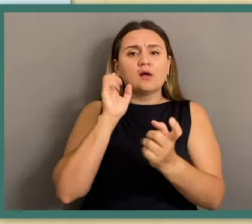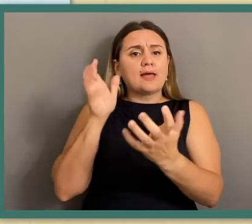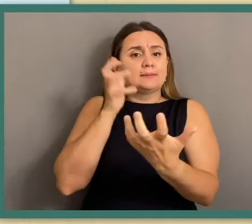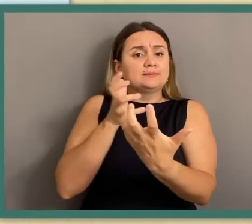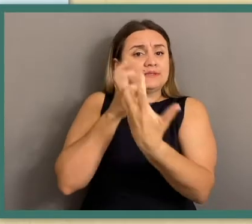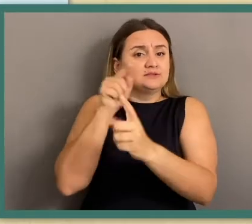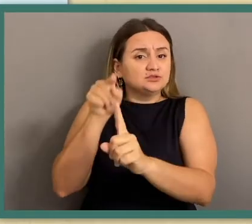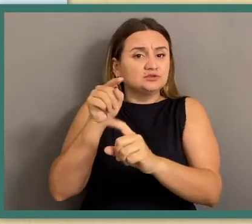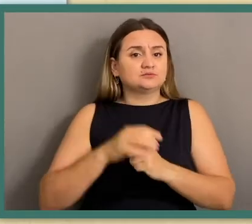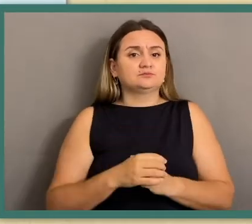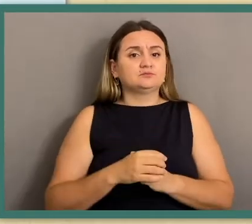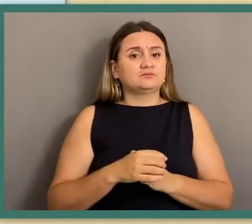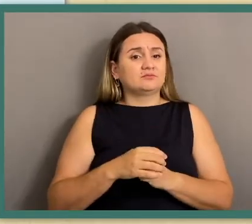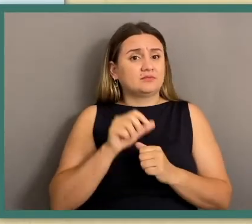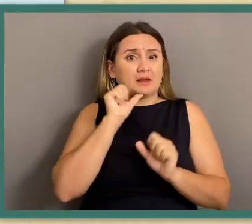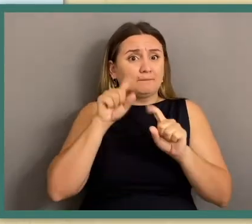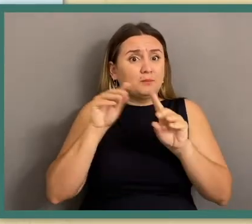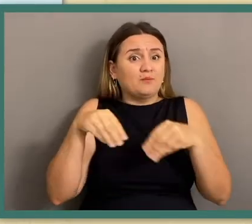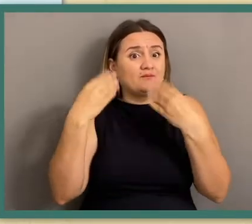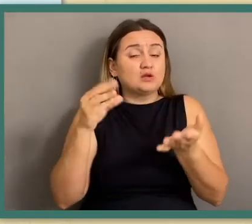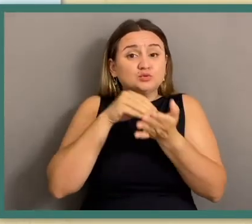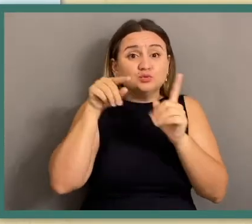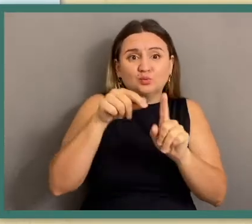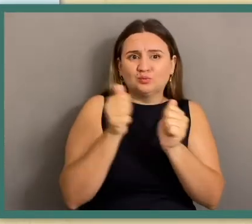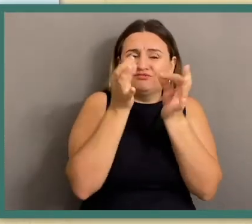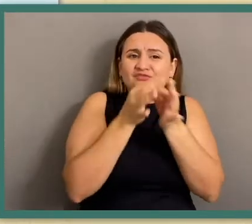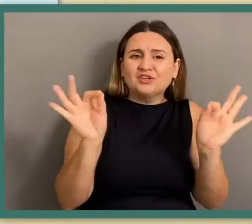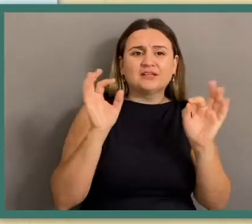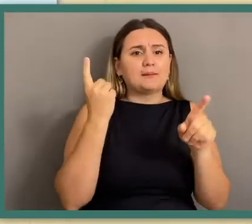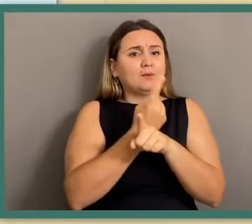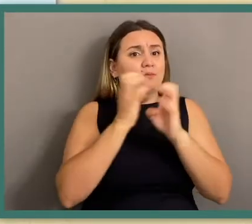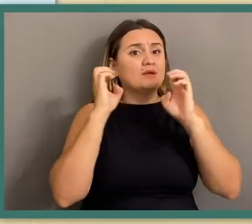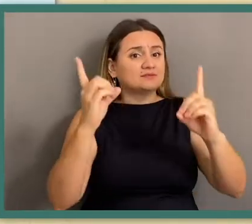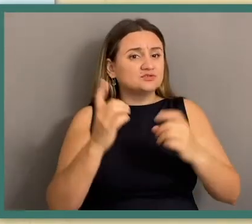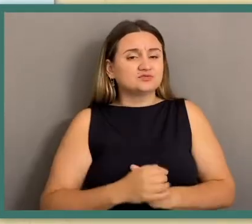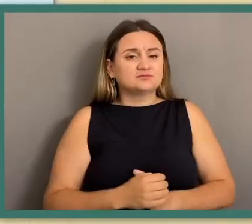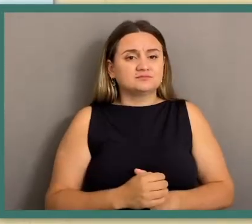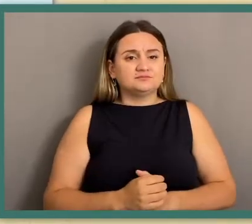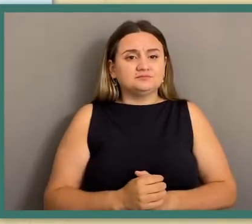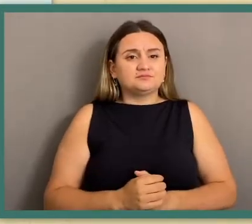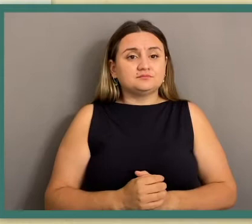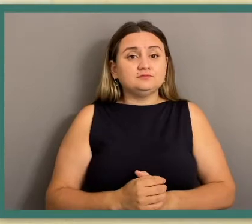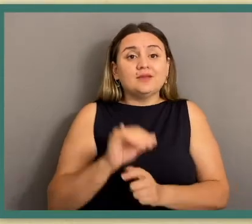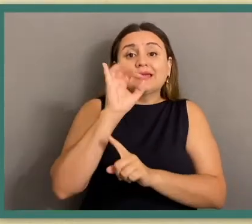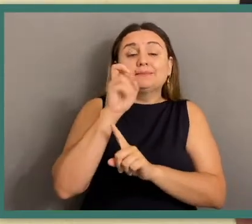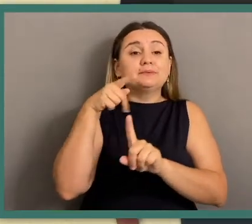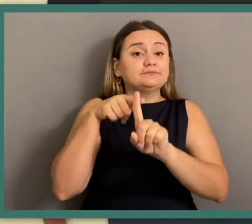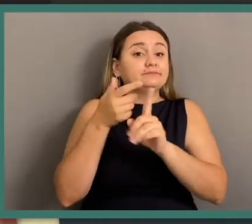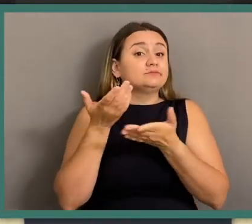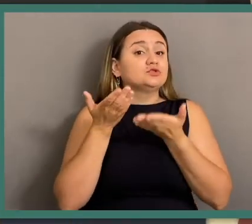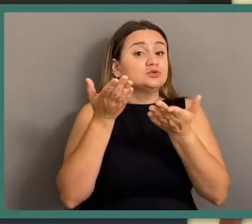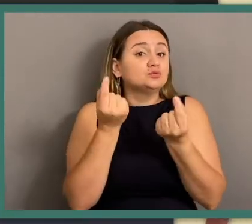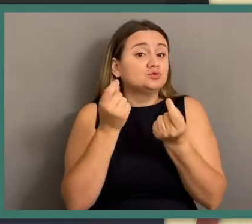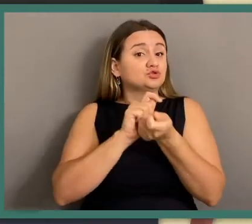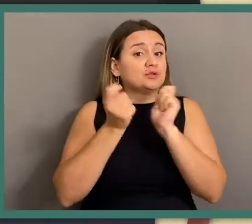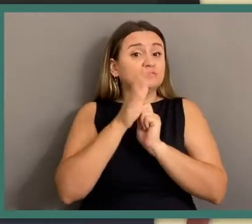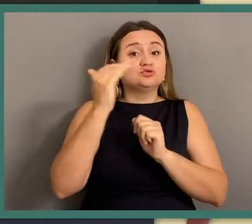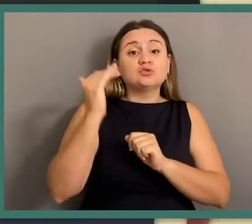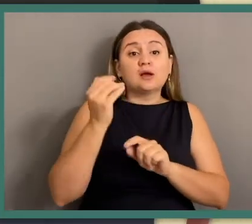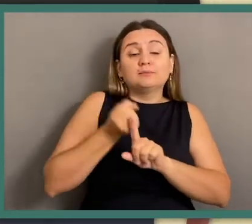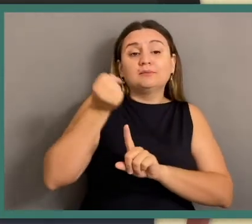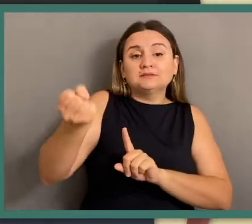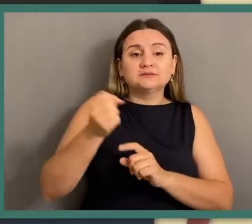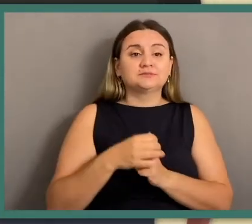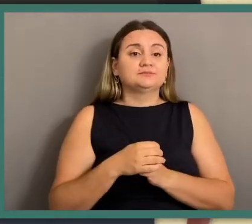and/or accommodations are unable to provide the student with a free and appropriate education. If the IEP team suggests changing your